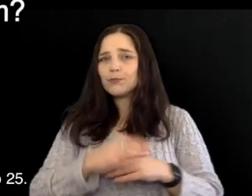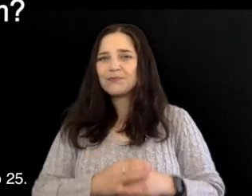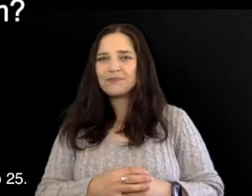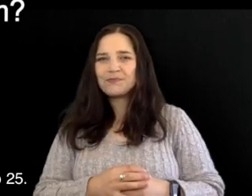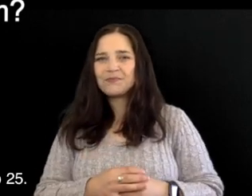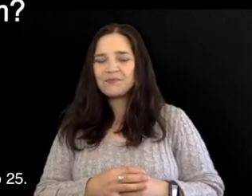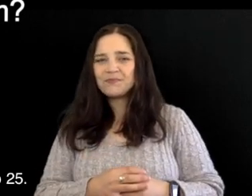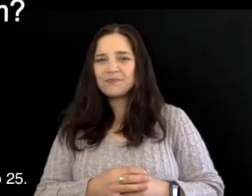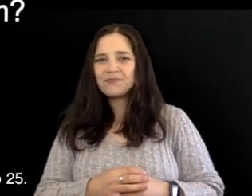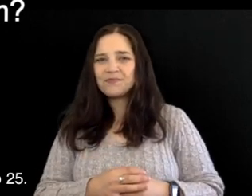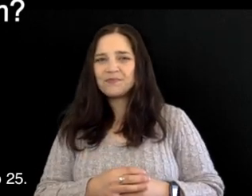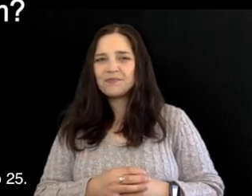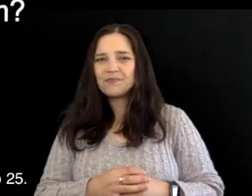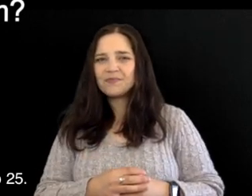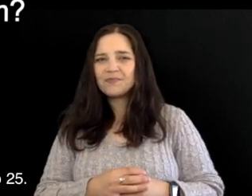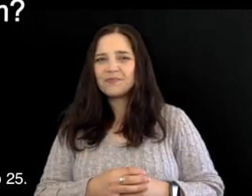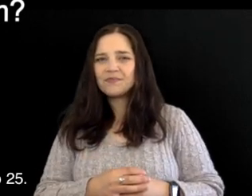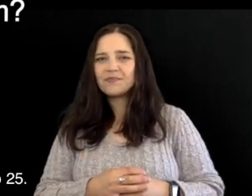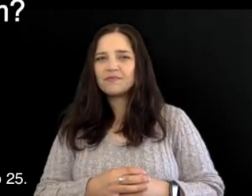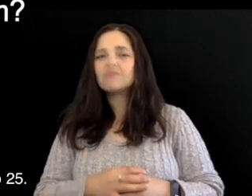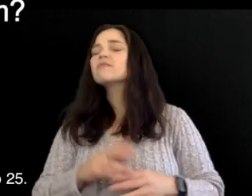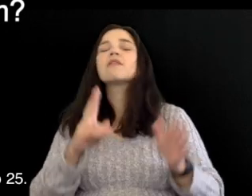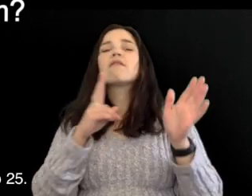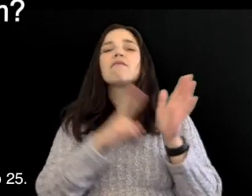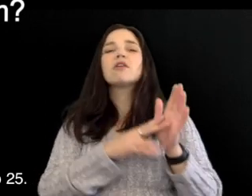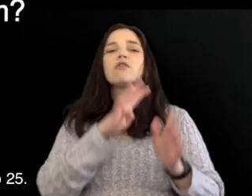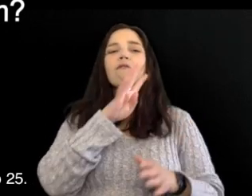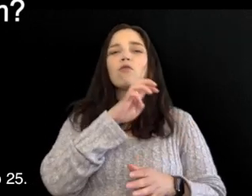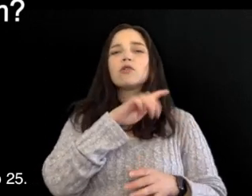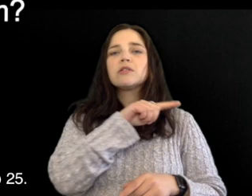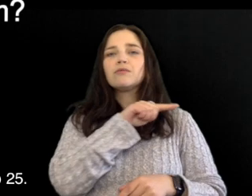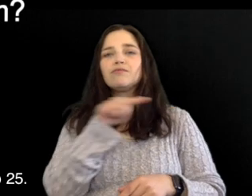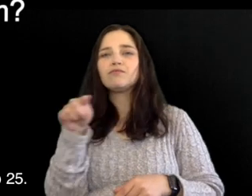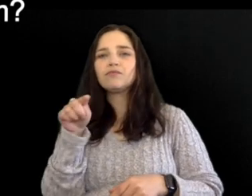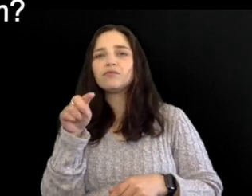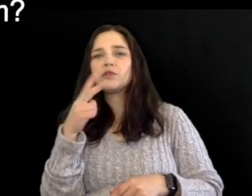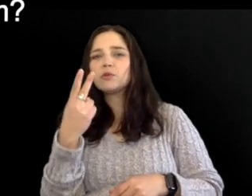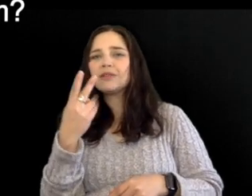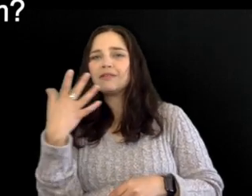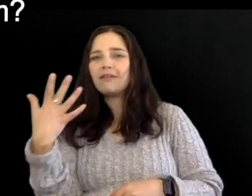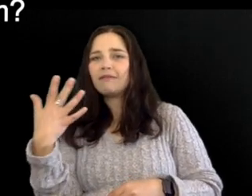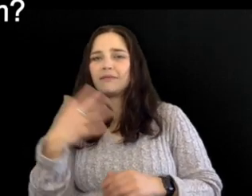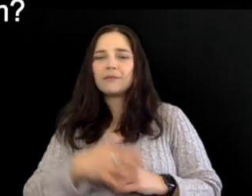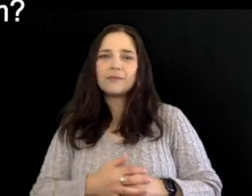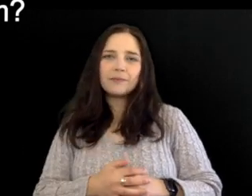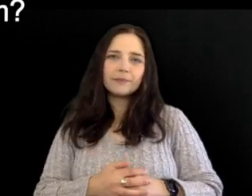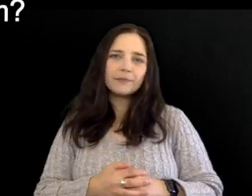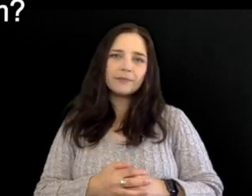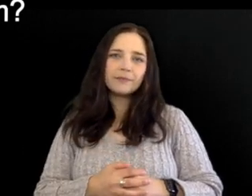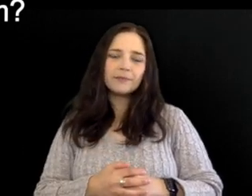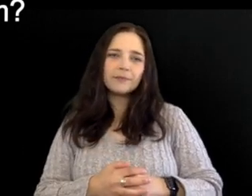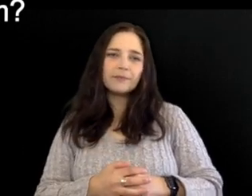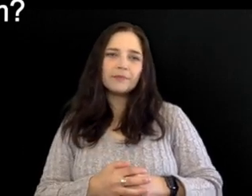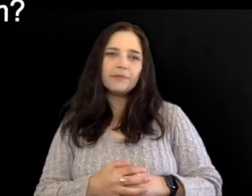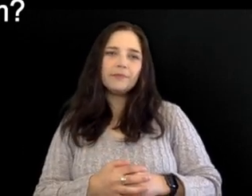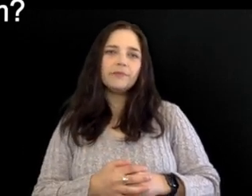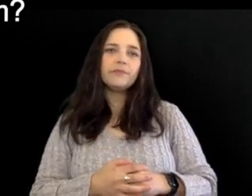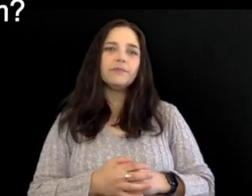2, reading verses 14 to 25.